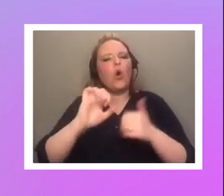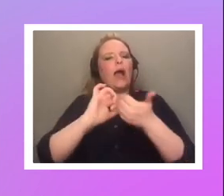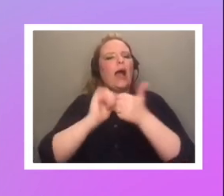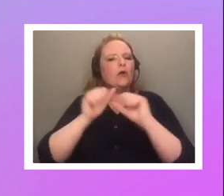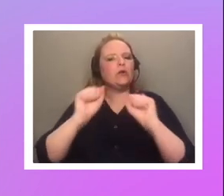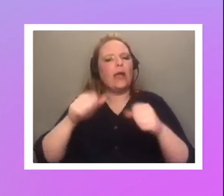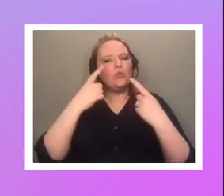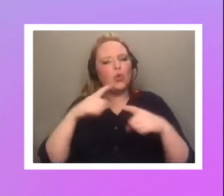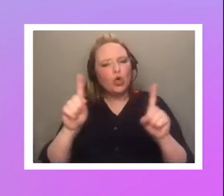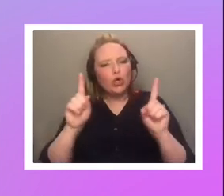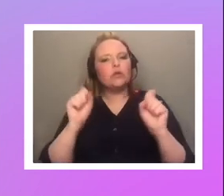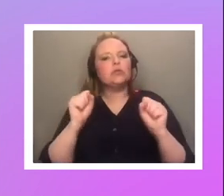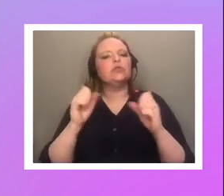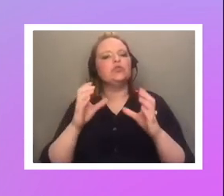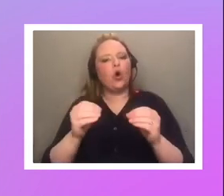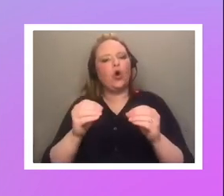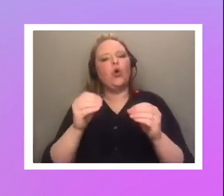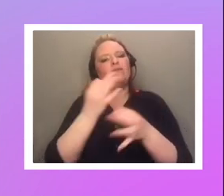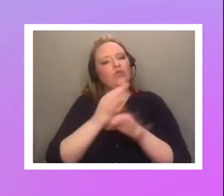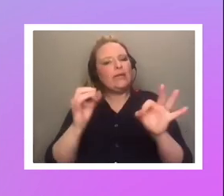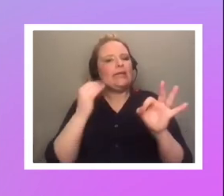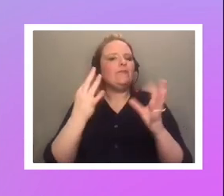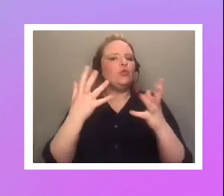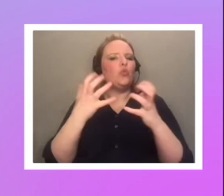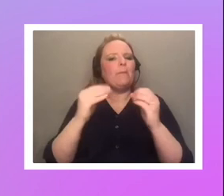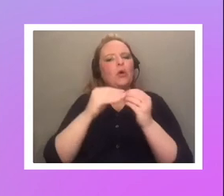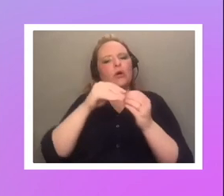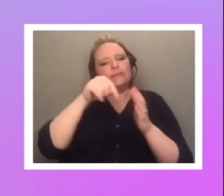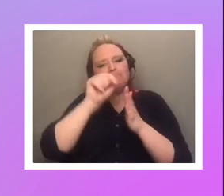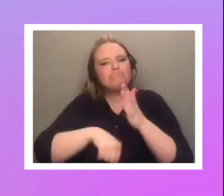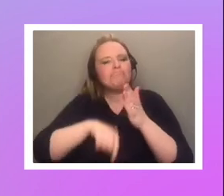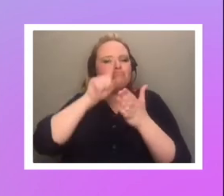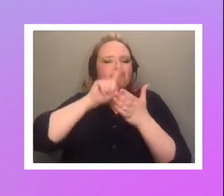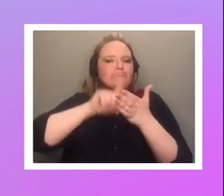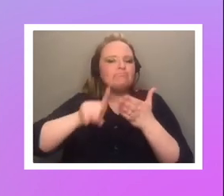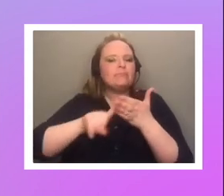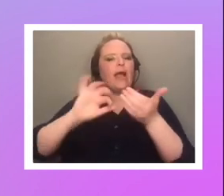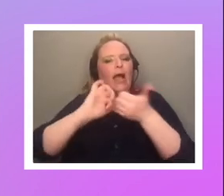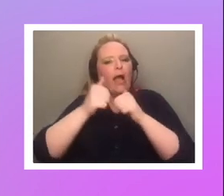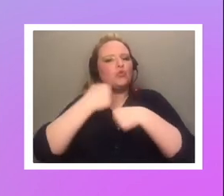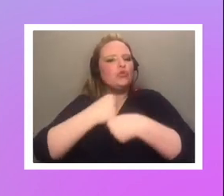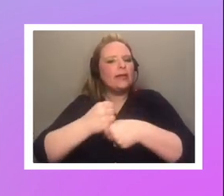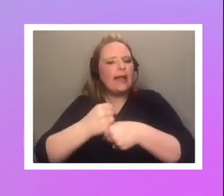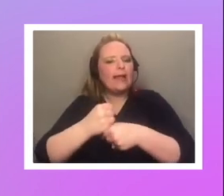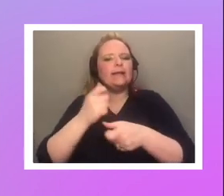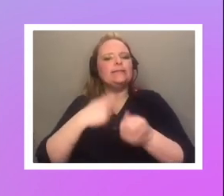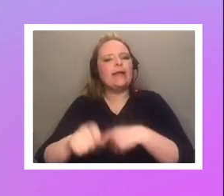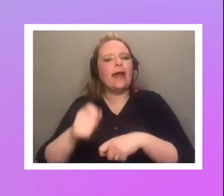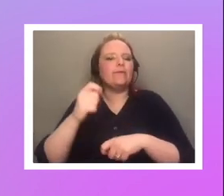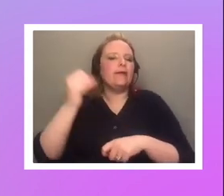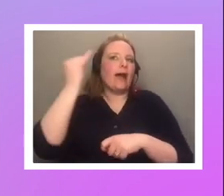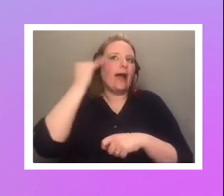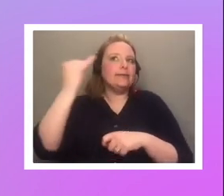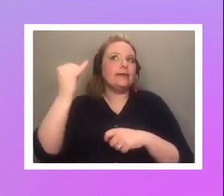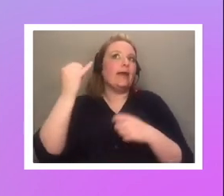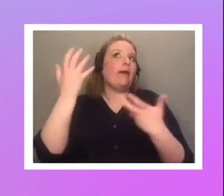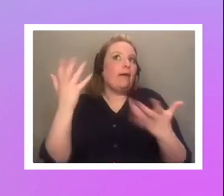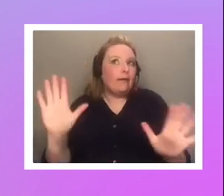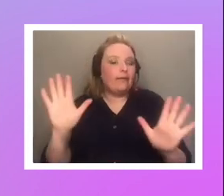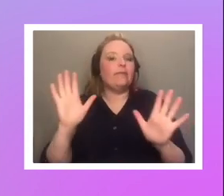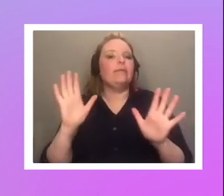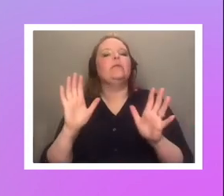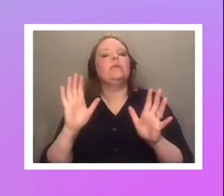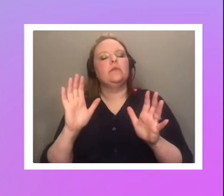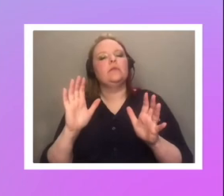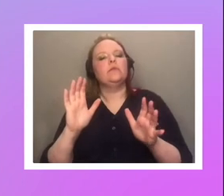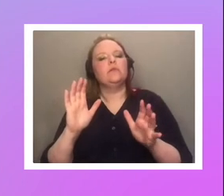work. So that's for you if you want to dig a little bit more into how these things are possible and not just kind of the higher level that they are possible.